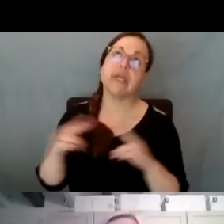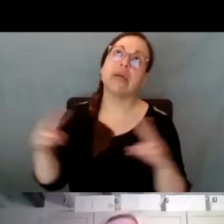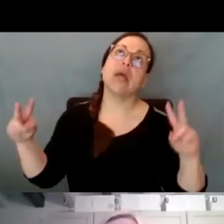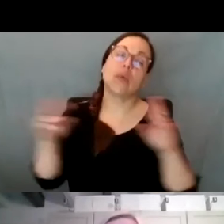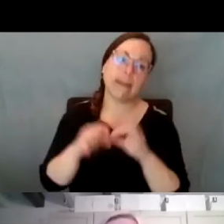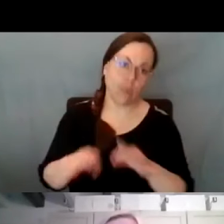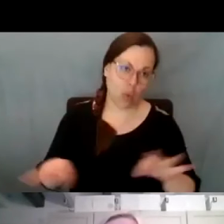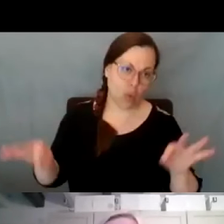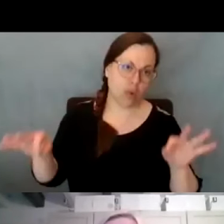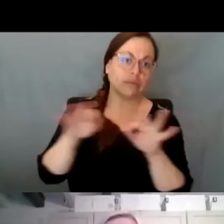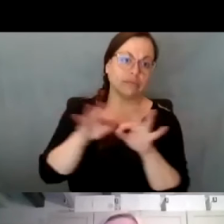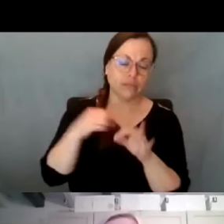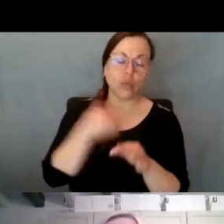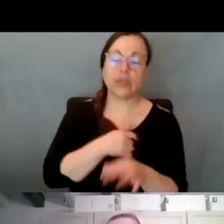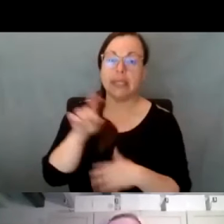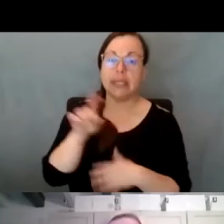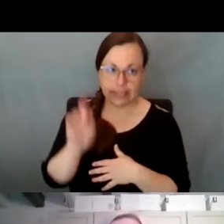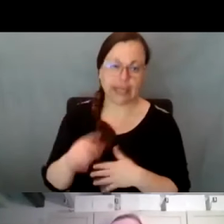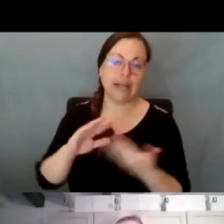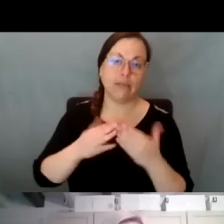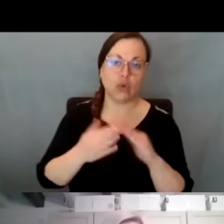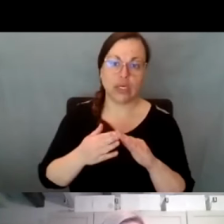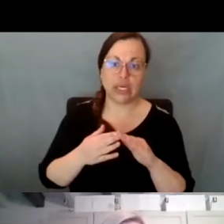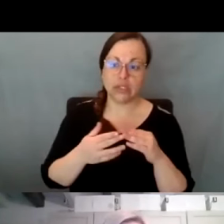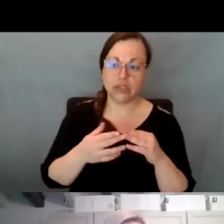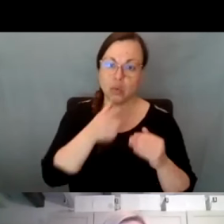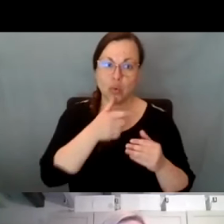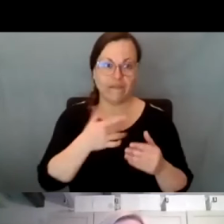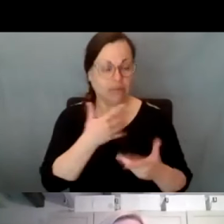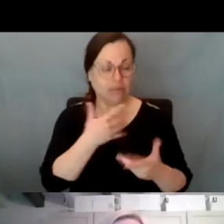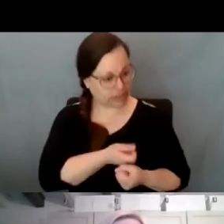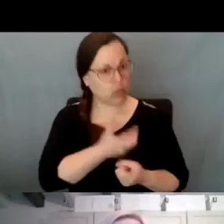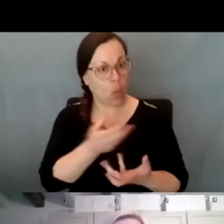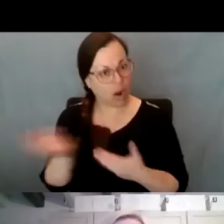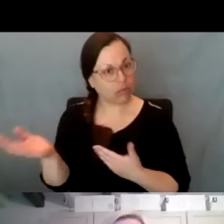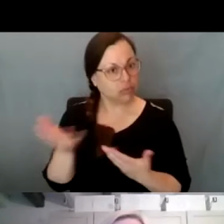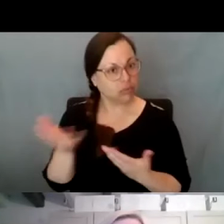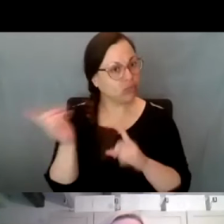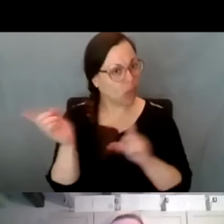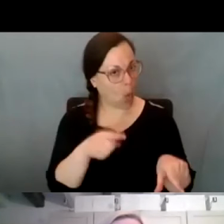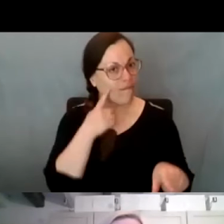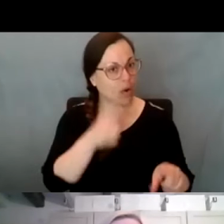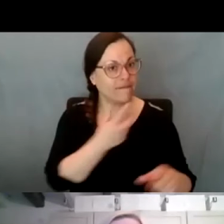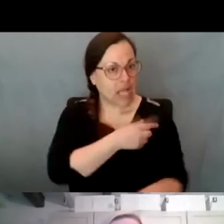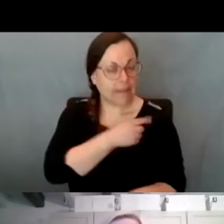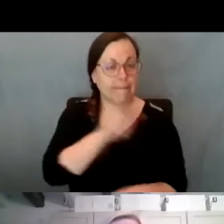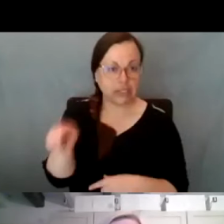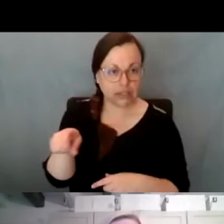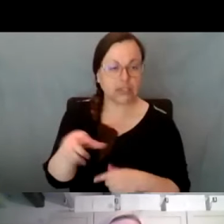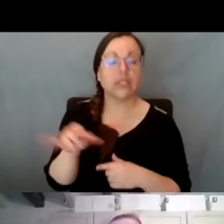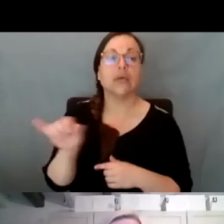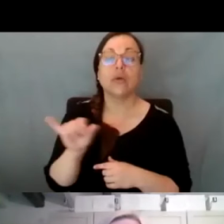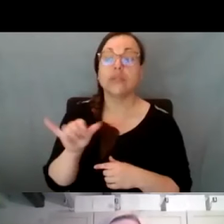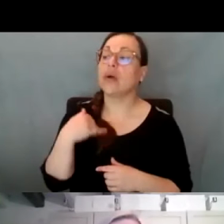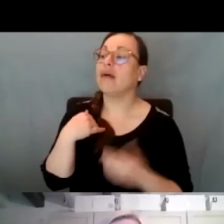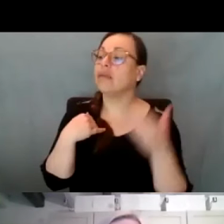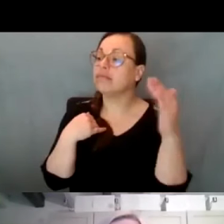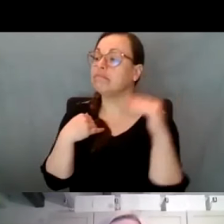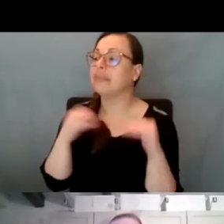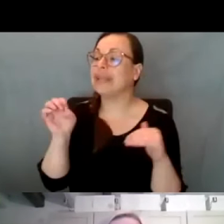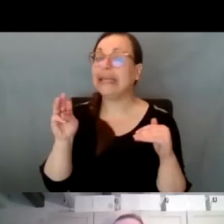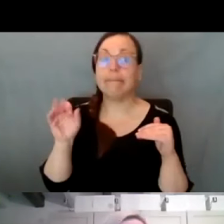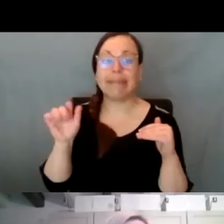need communities to trust and want to come up for vaccination. And then there's an email address here if there